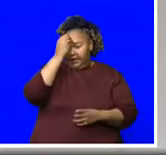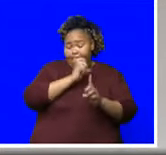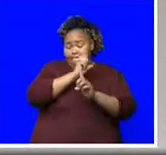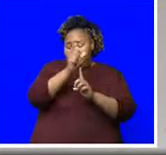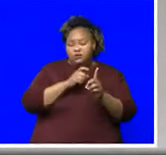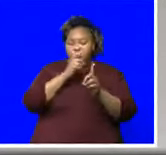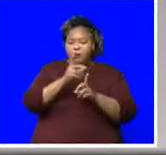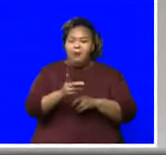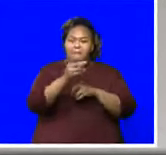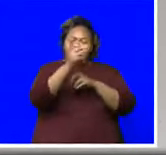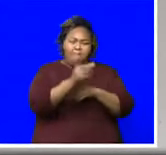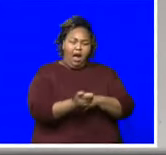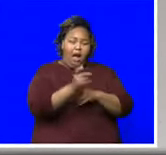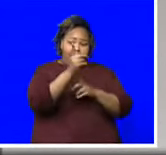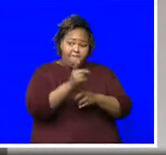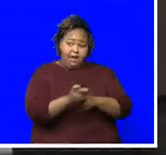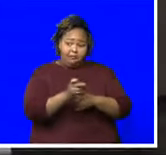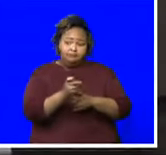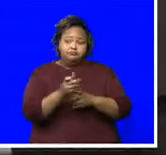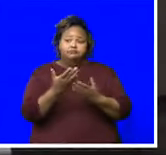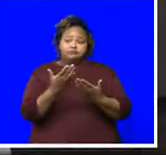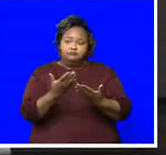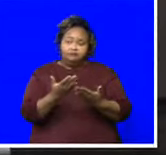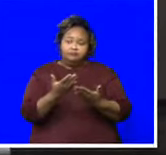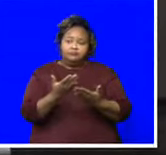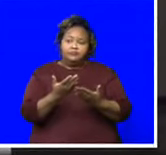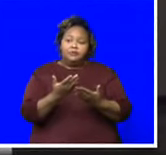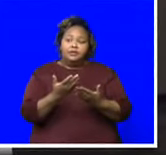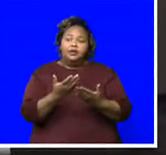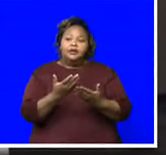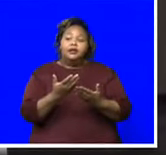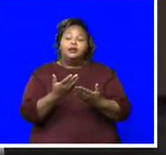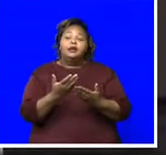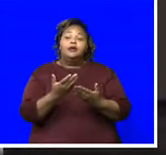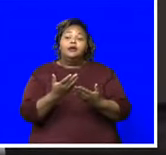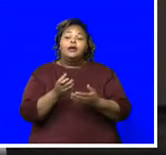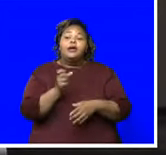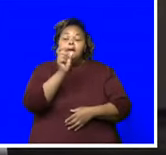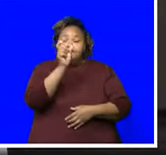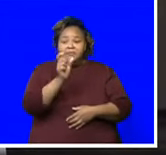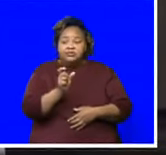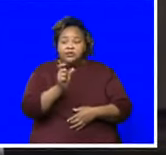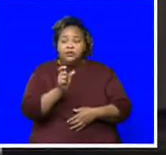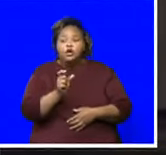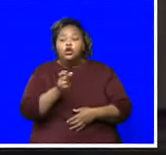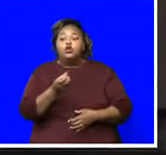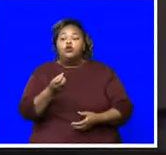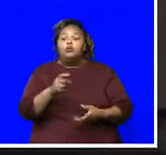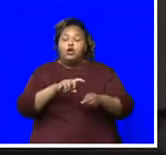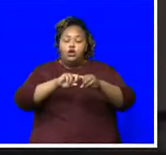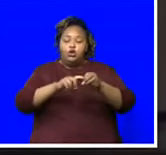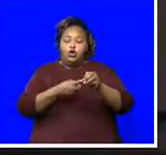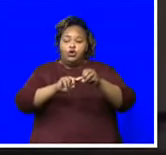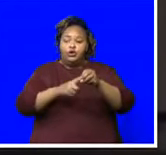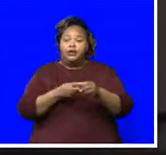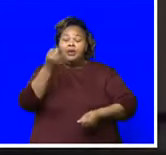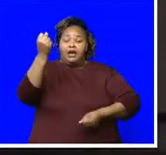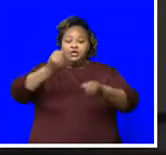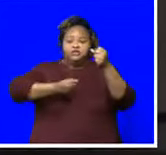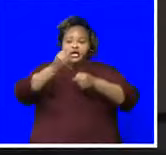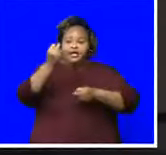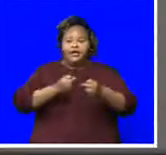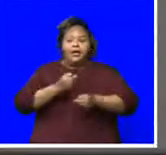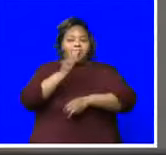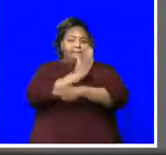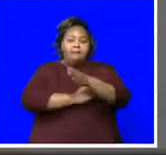lisemsebentini kulesiteshi lishaye inhlavu lalimala kani umshayeli waleloli yena akakalimali nzawo. Dlamini uchubeka uthi lo